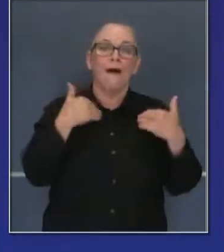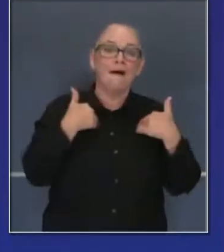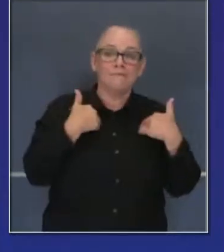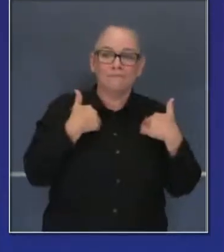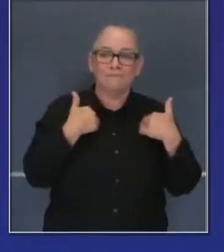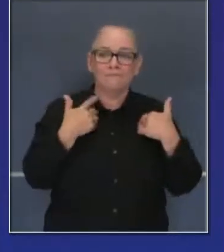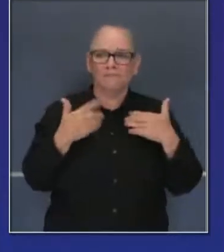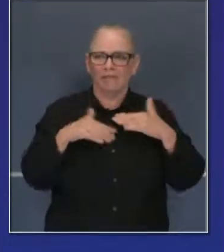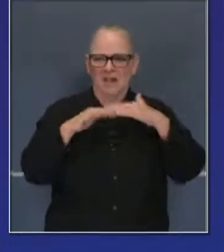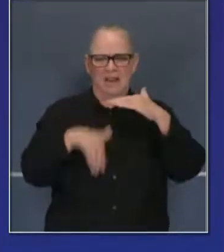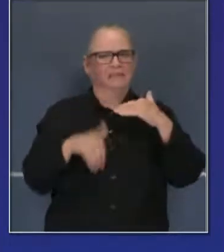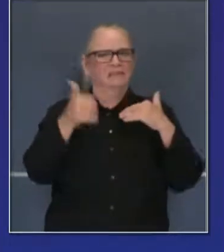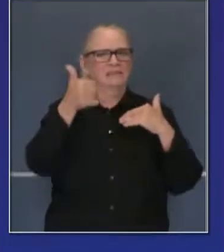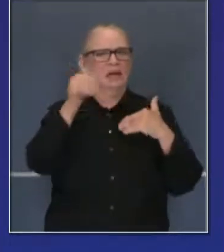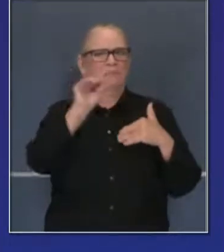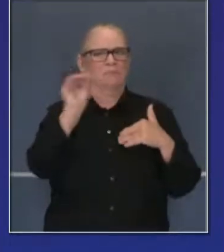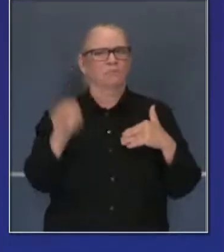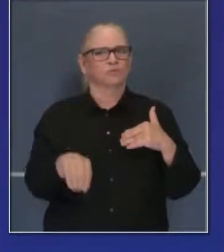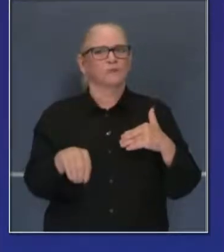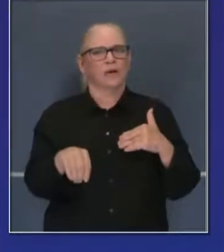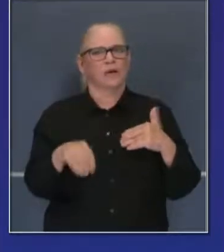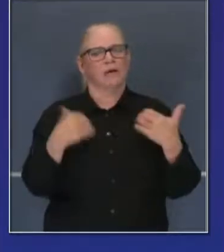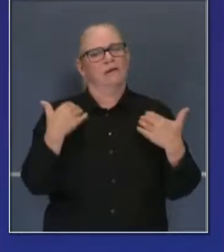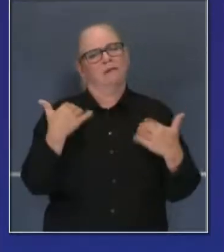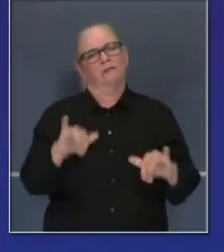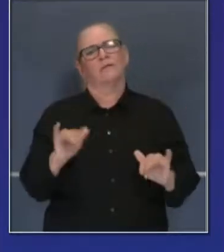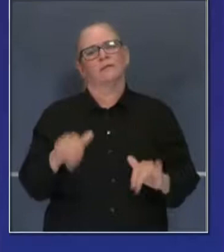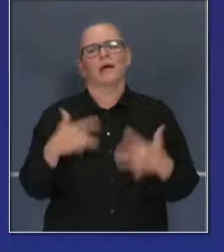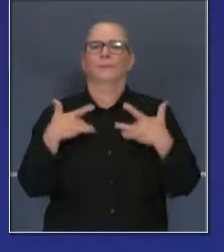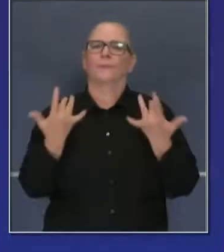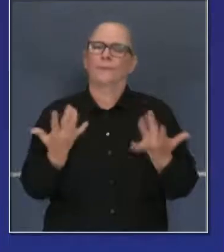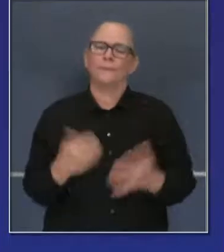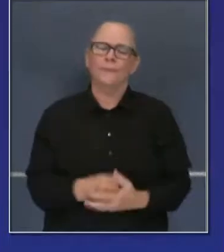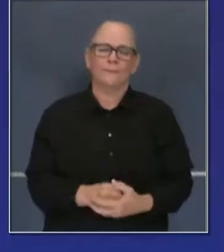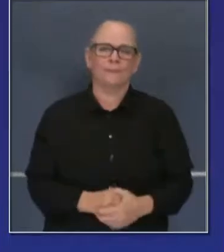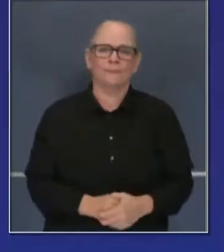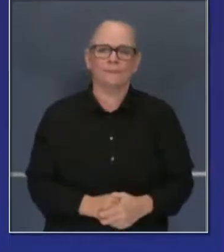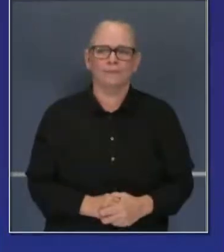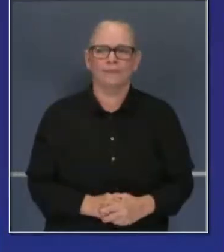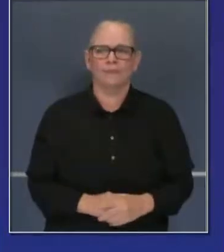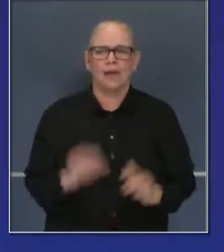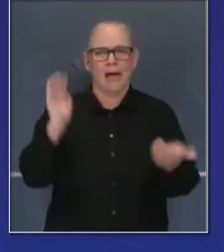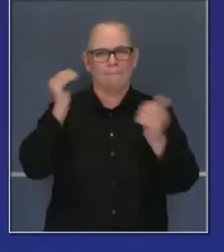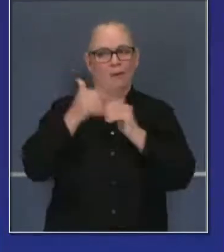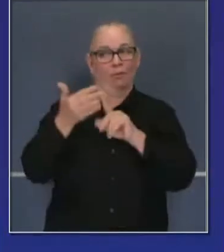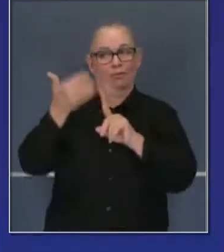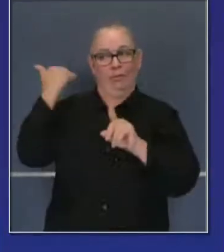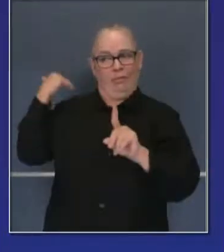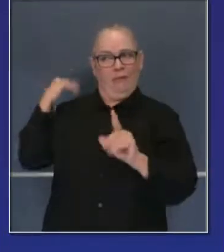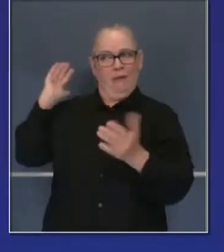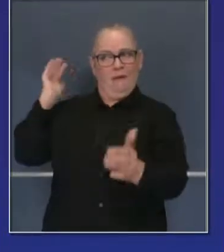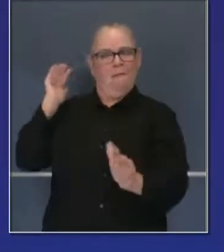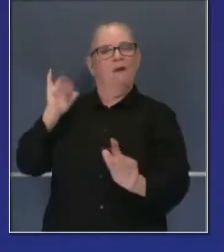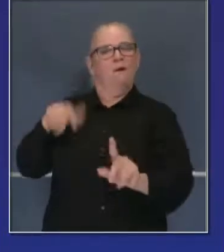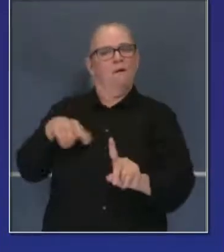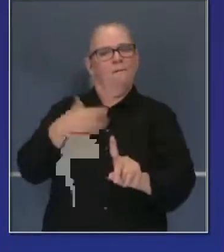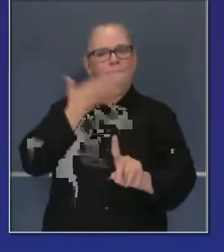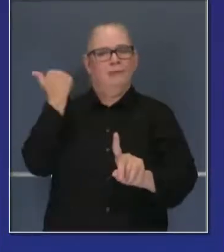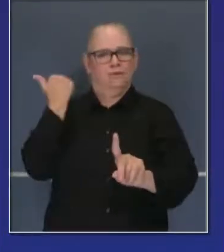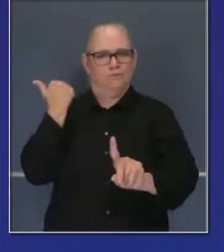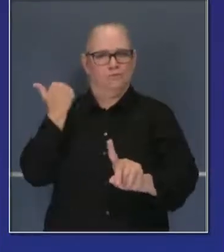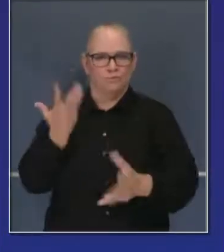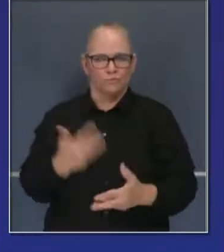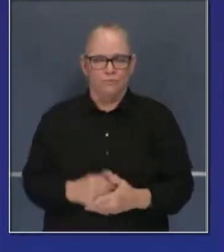10%, again, substantially down from numbers we have seen over the course of the last